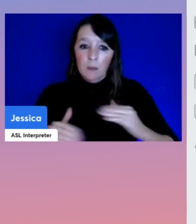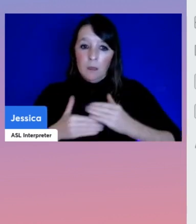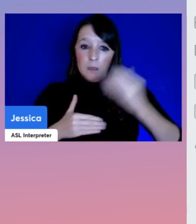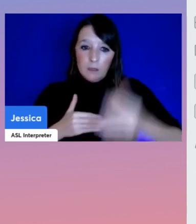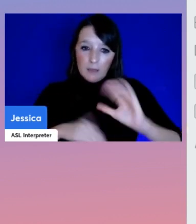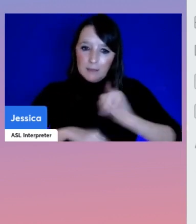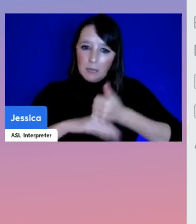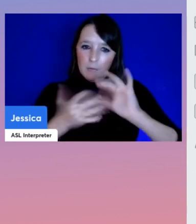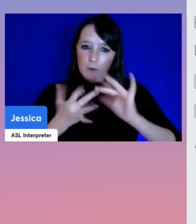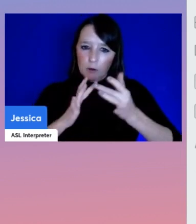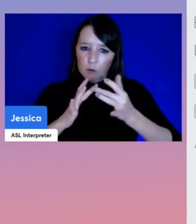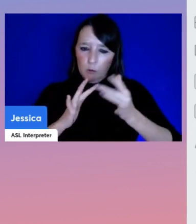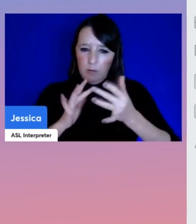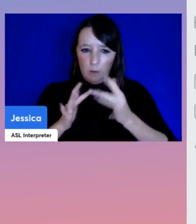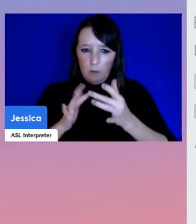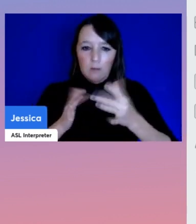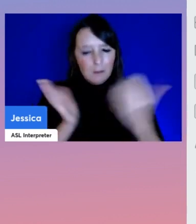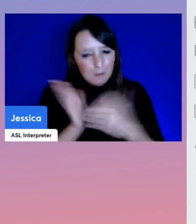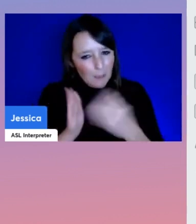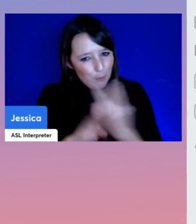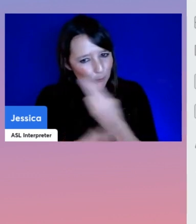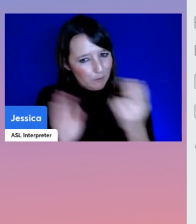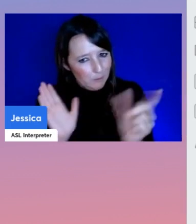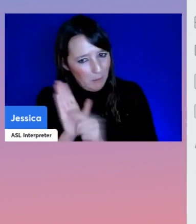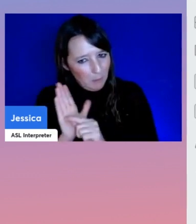network, once again using my published module.